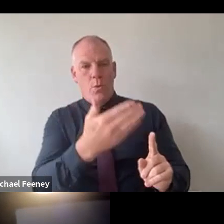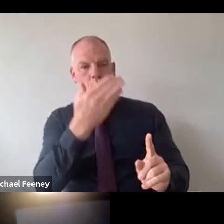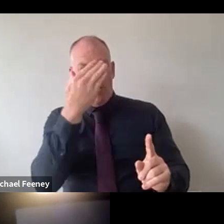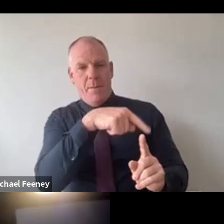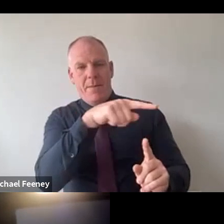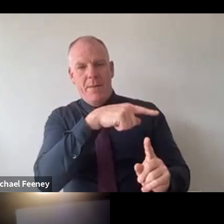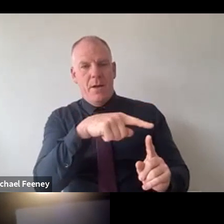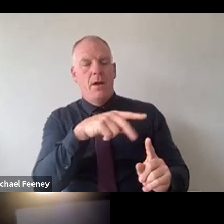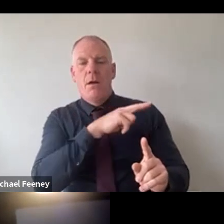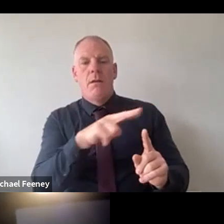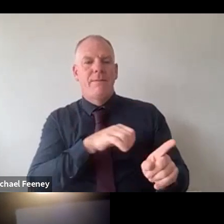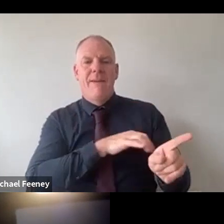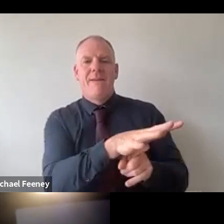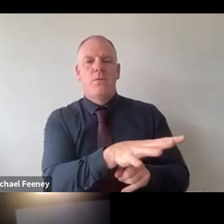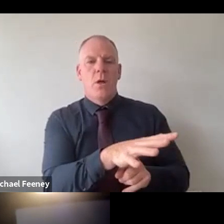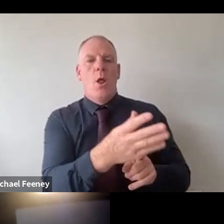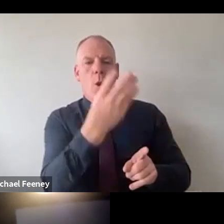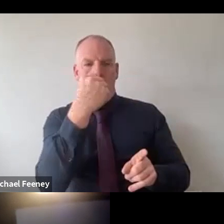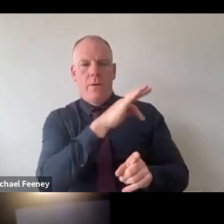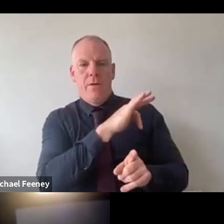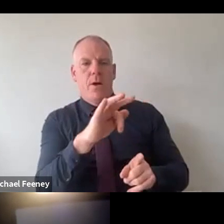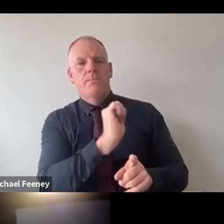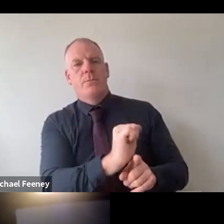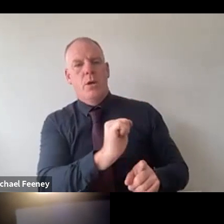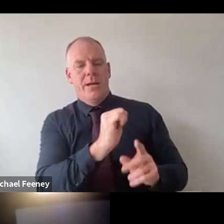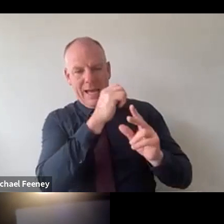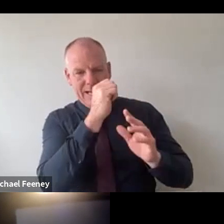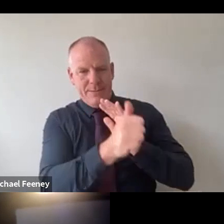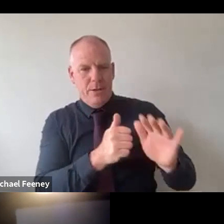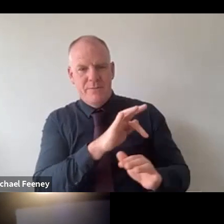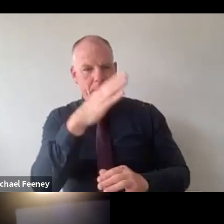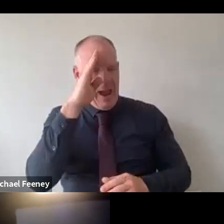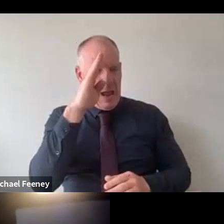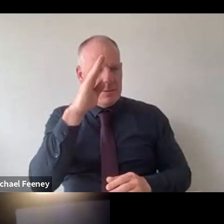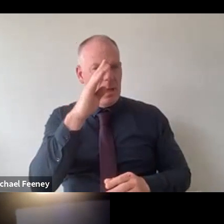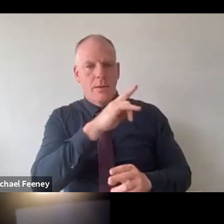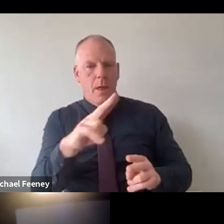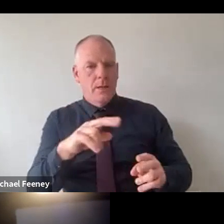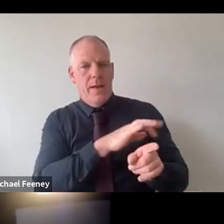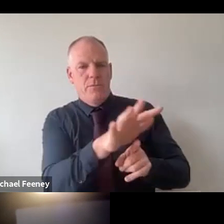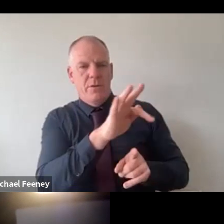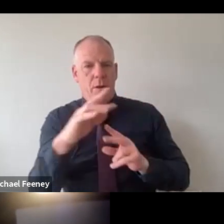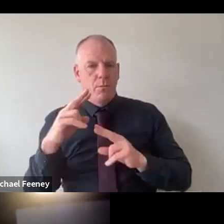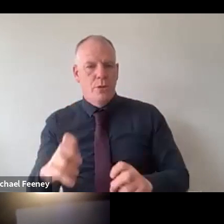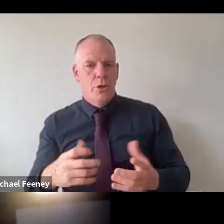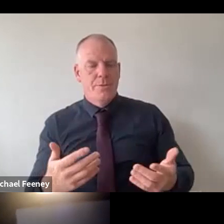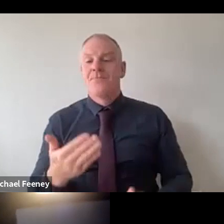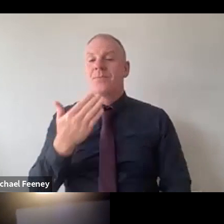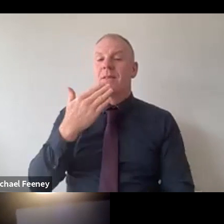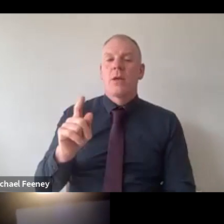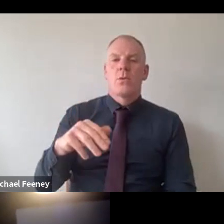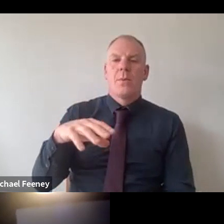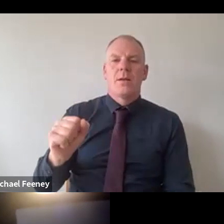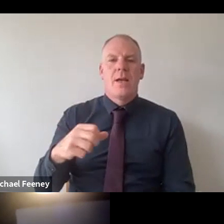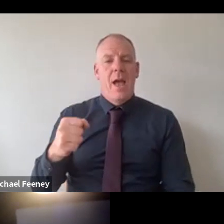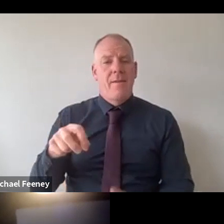so much have to influence with our study. That's all from me. Thank you very much. Thank you, Tamás. That was great. So we've